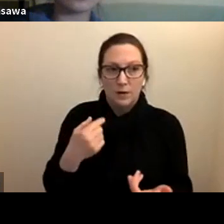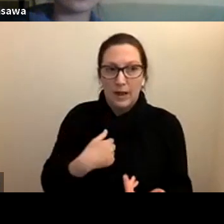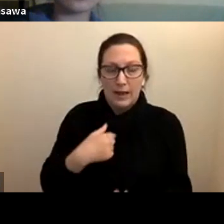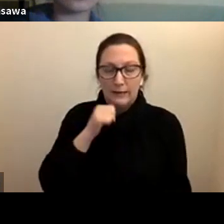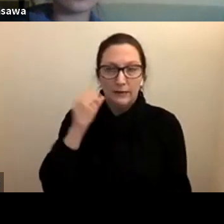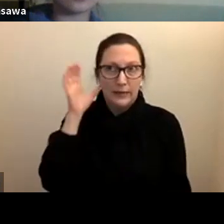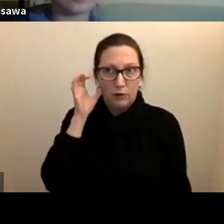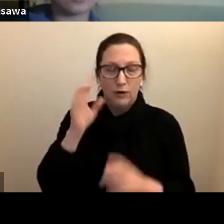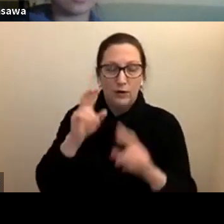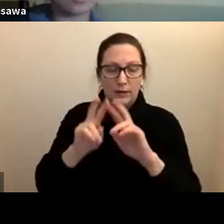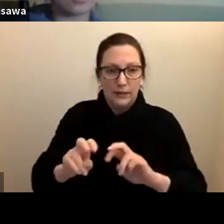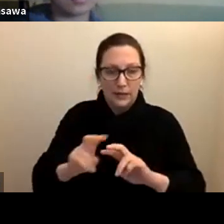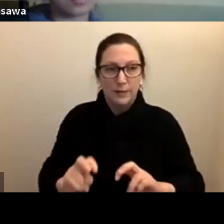assessment